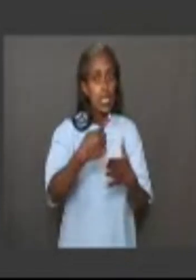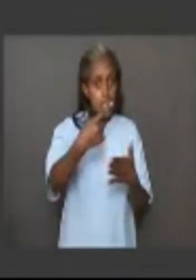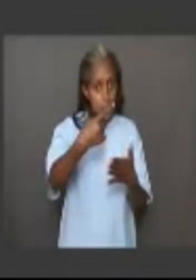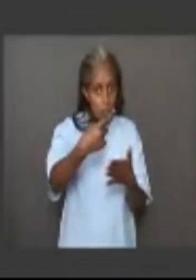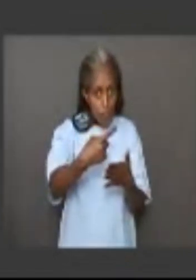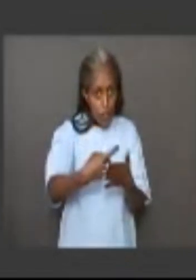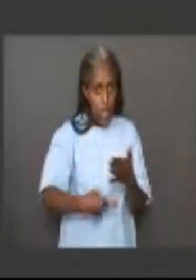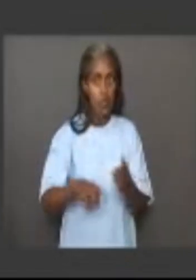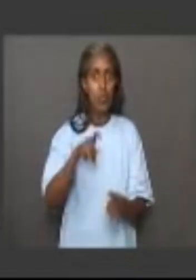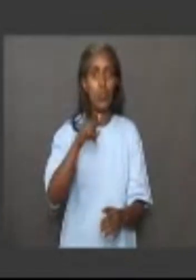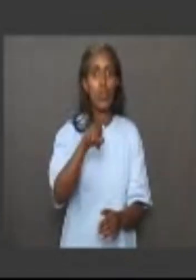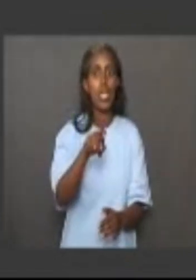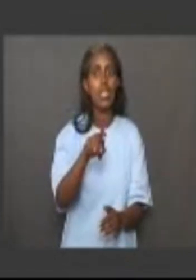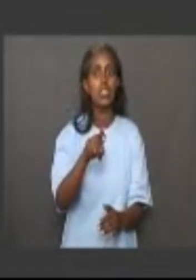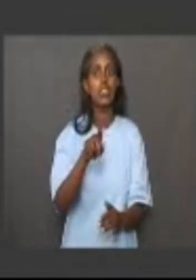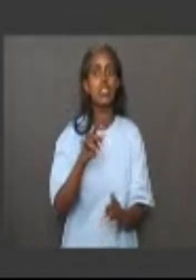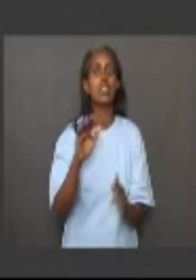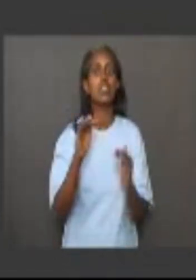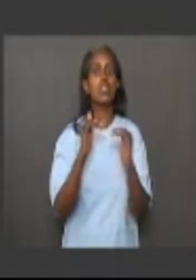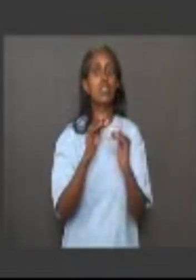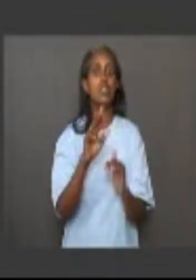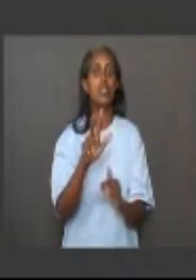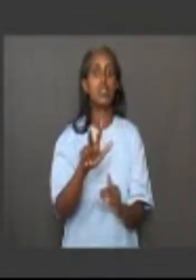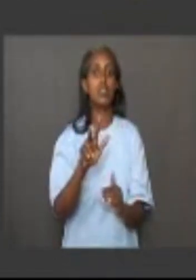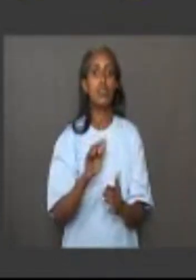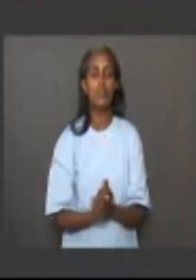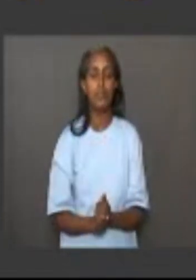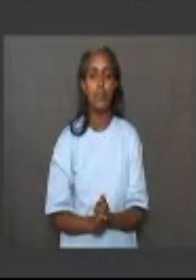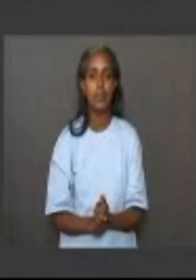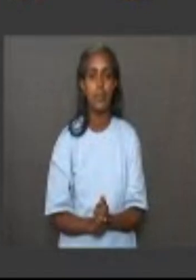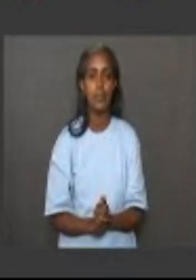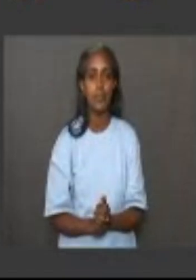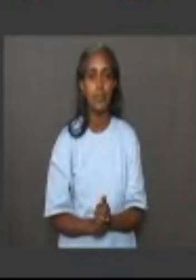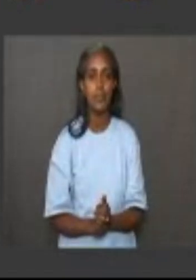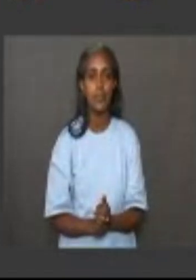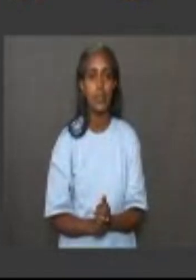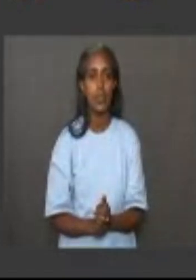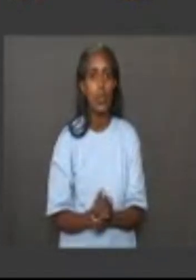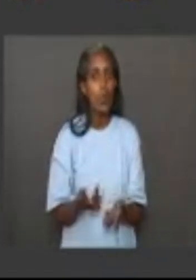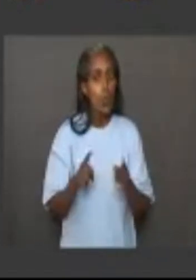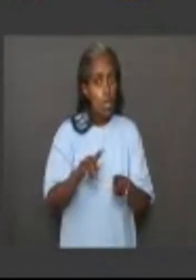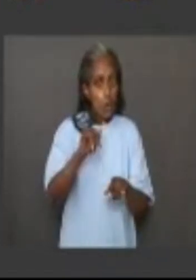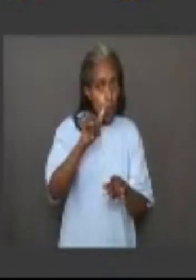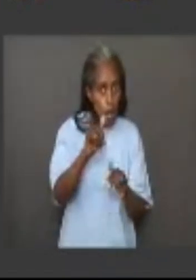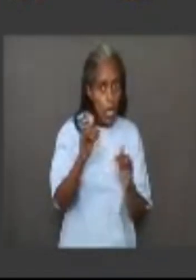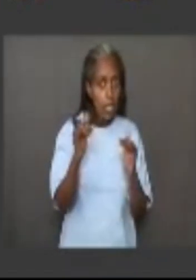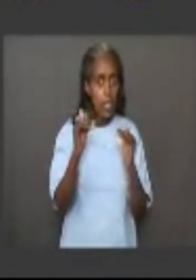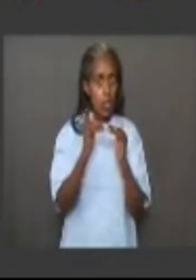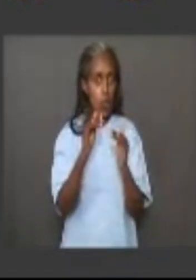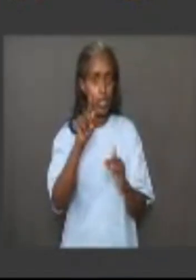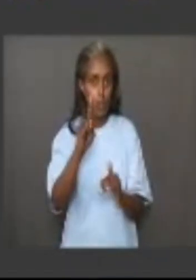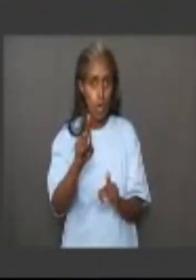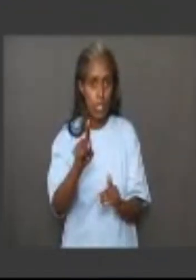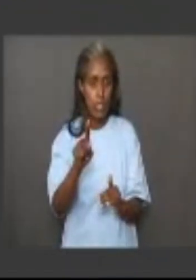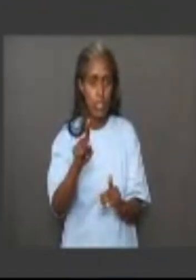When y equals 0, the value of x is 3.